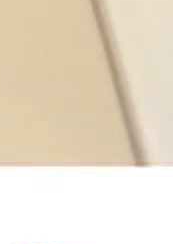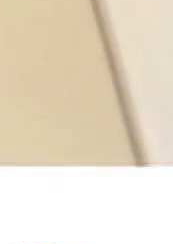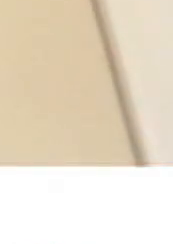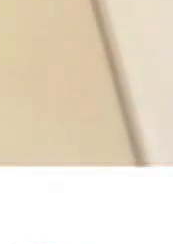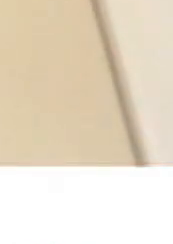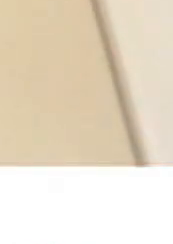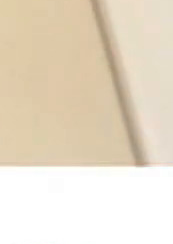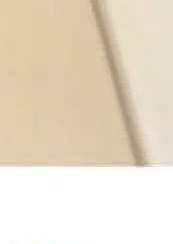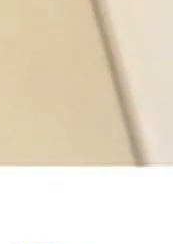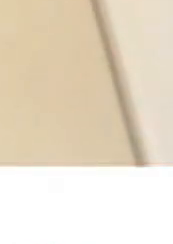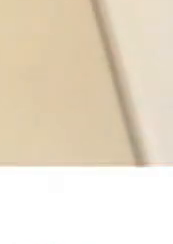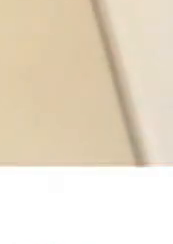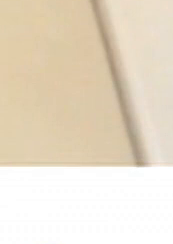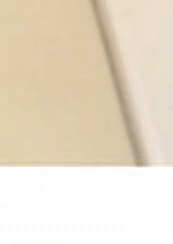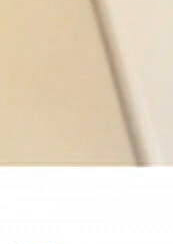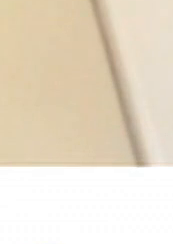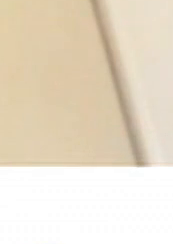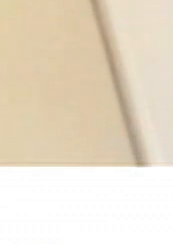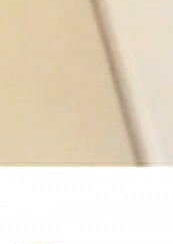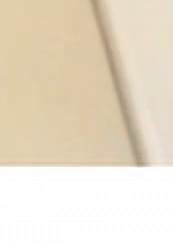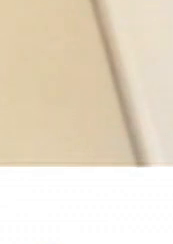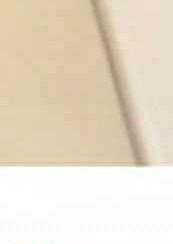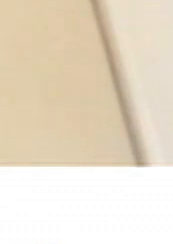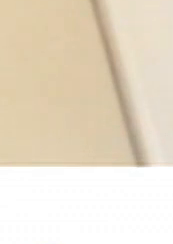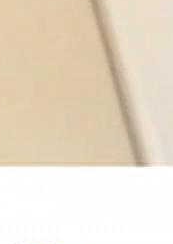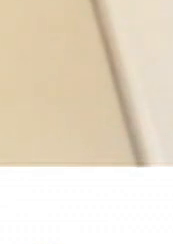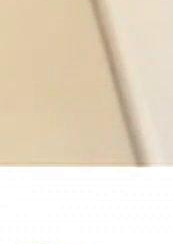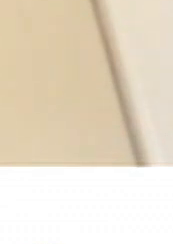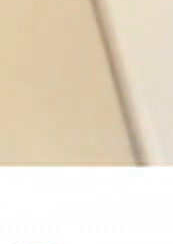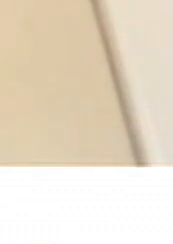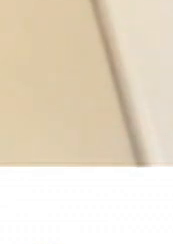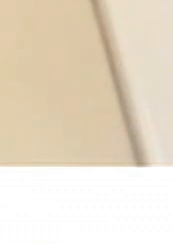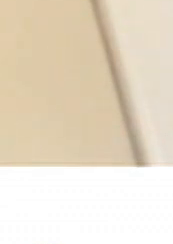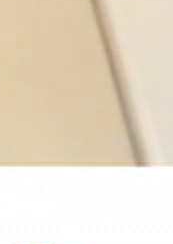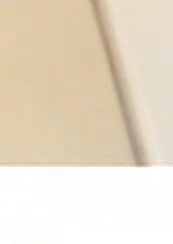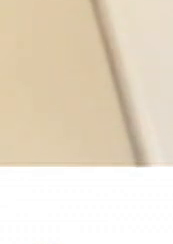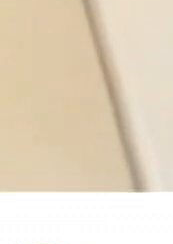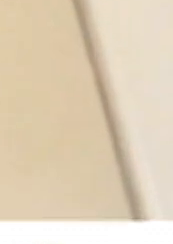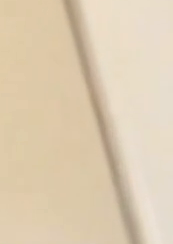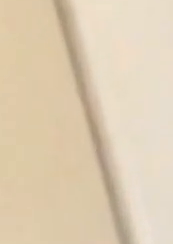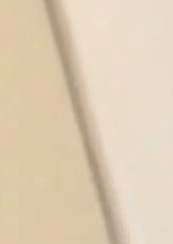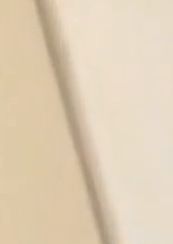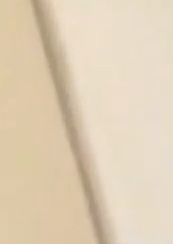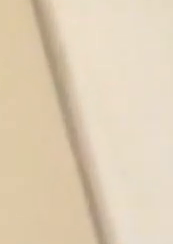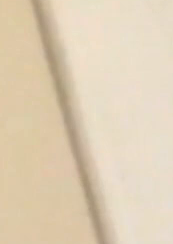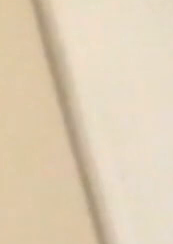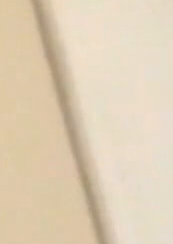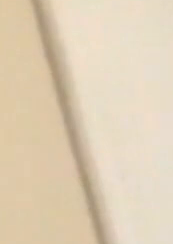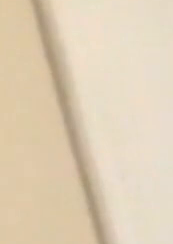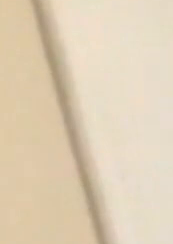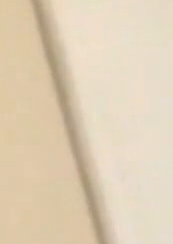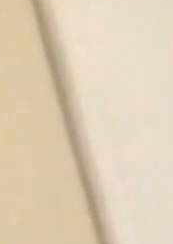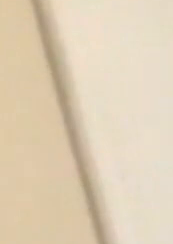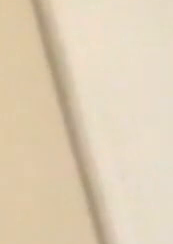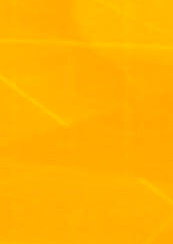last case in 2018 was also in that area. And the Department of Agriculture has also said that Rift